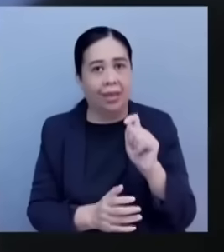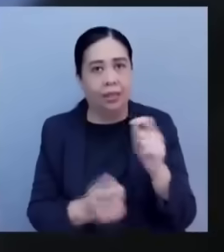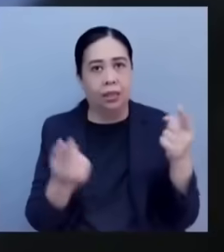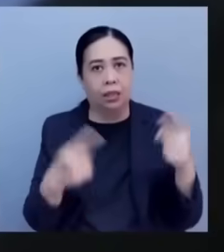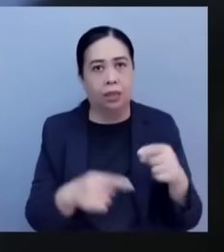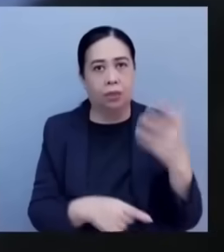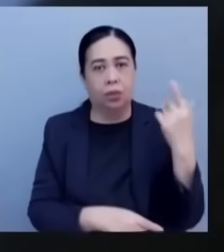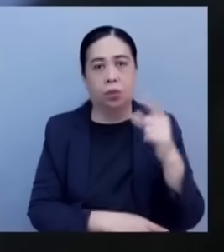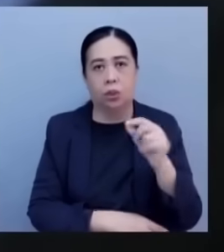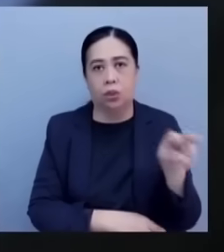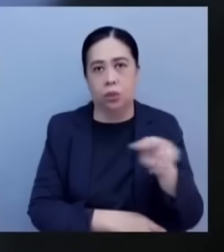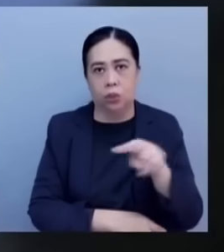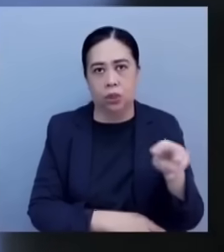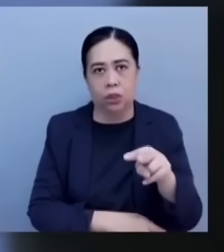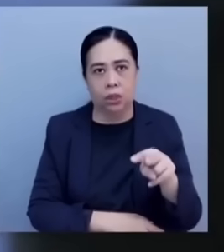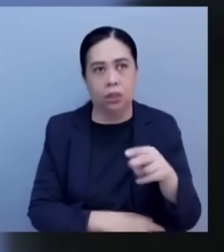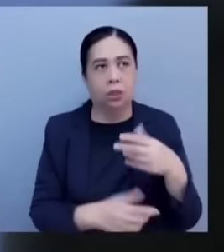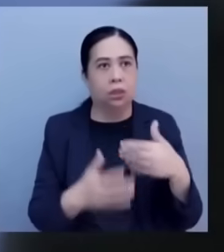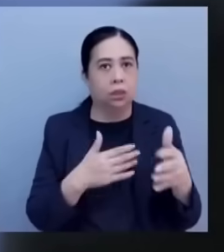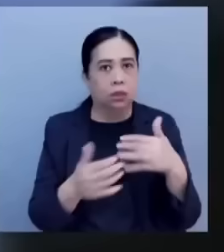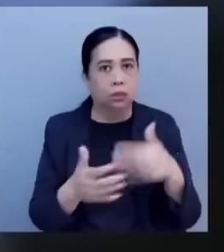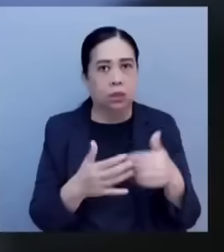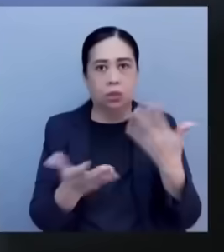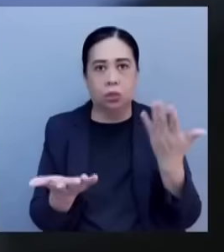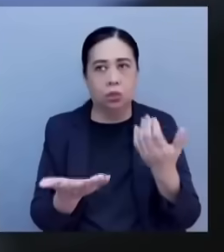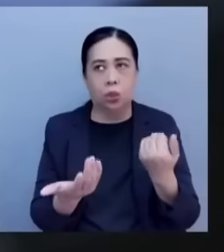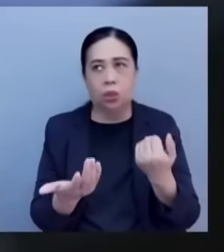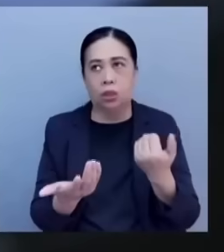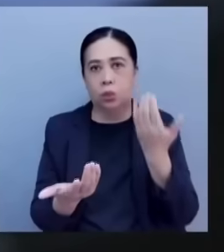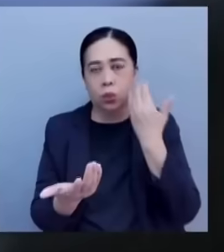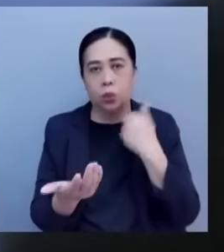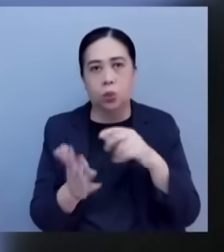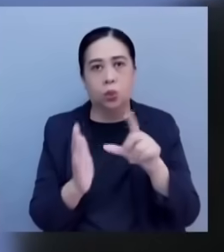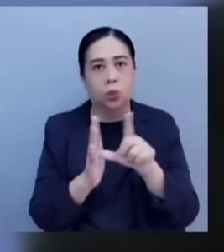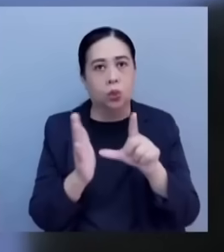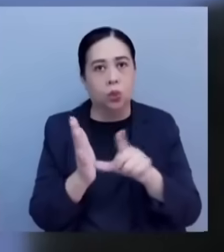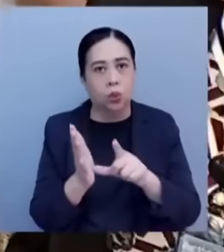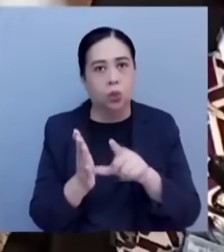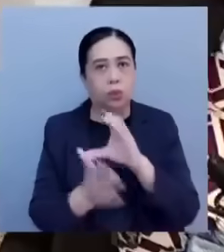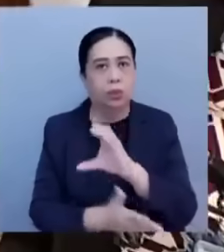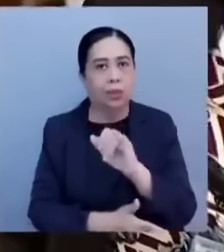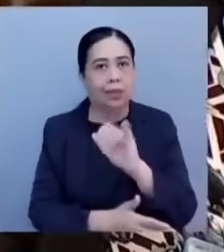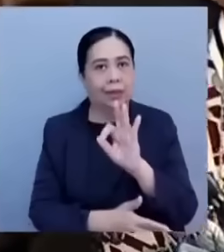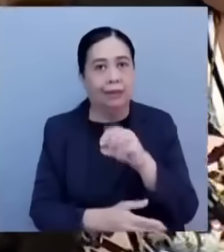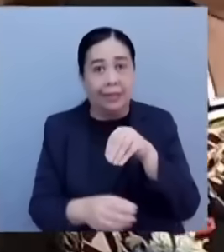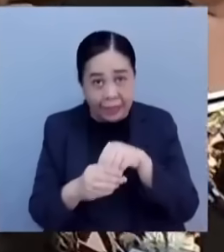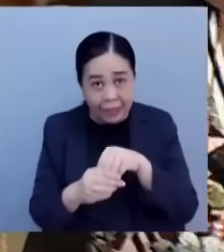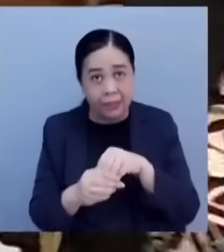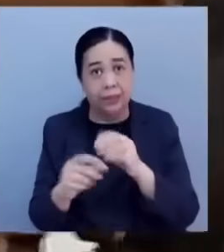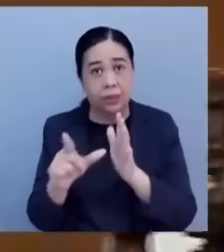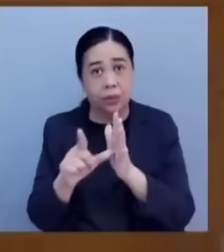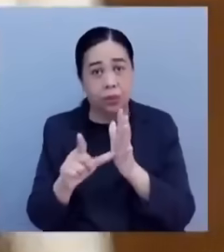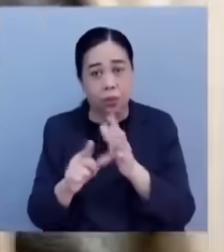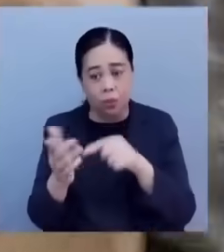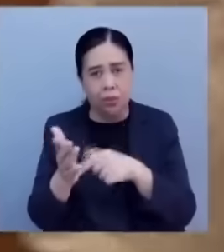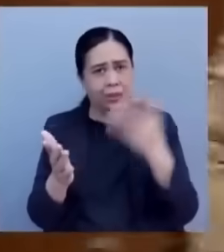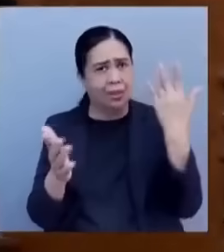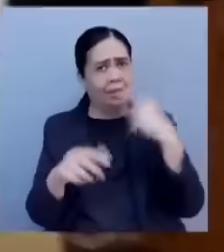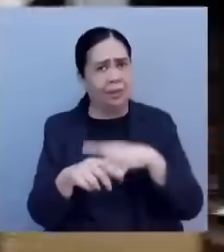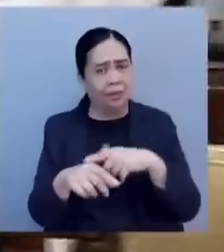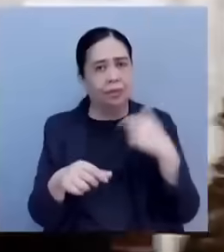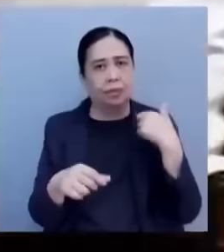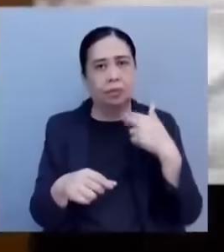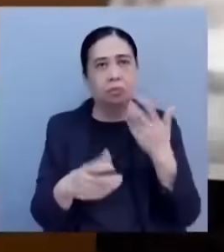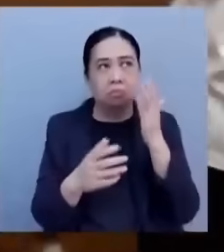2022, where despite the absence of a constitutional fund, a confidential fund in the law, there was a request